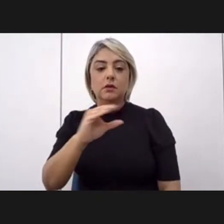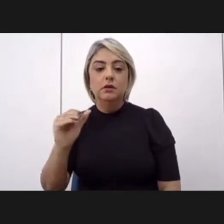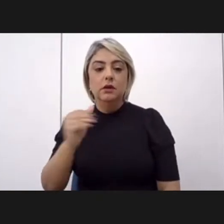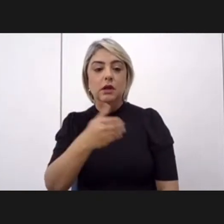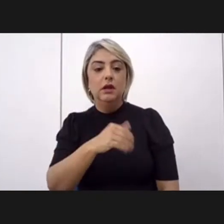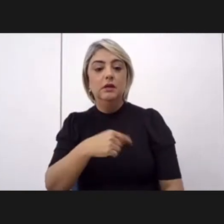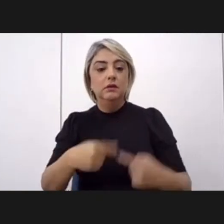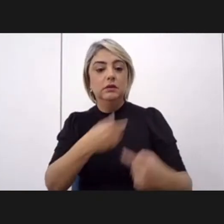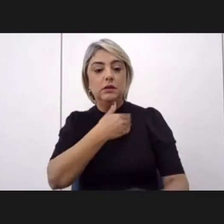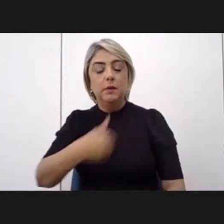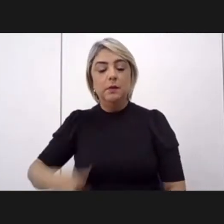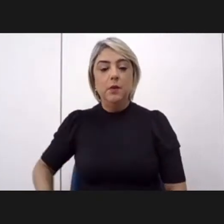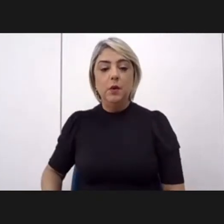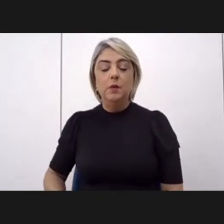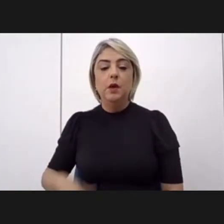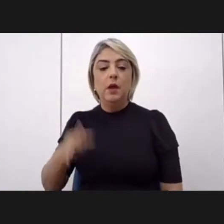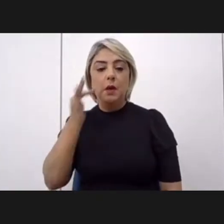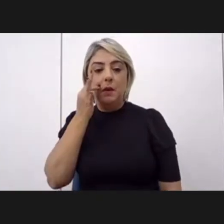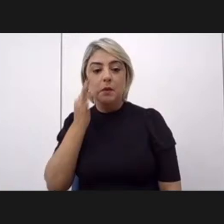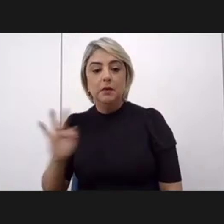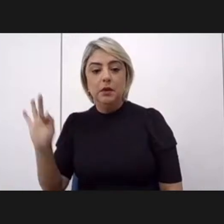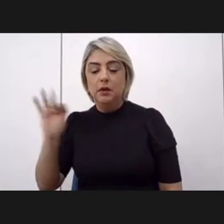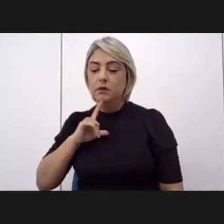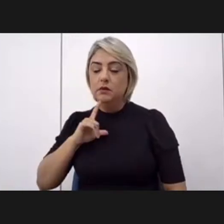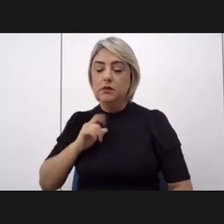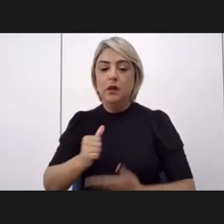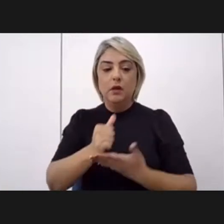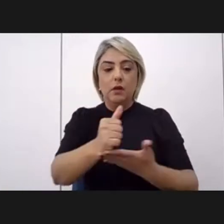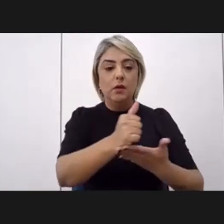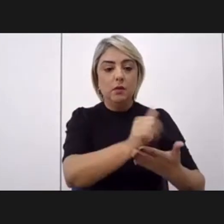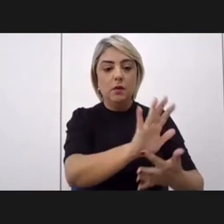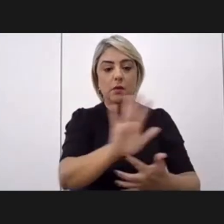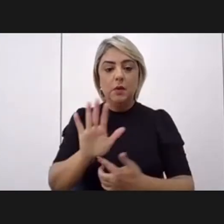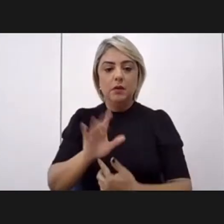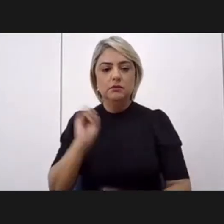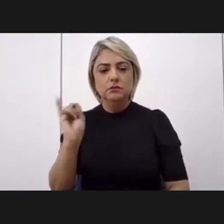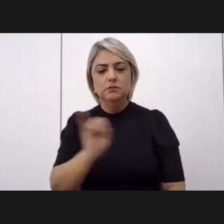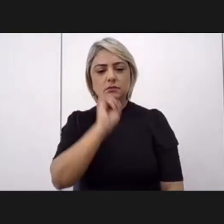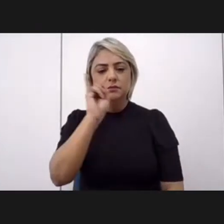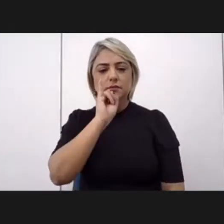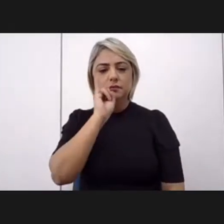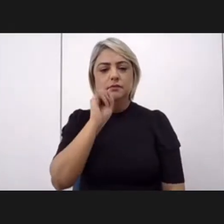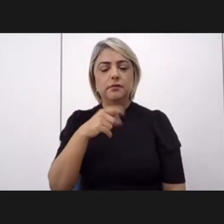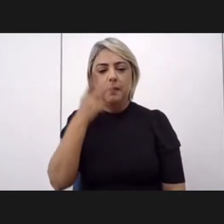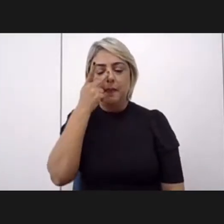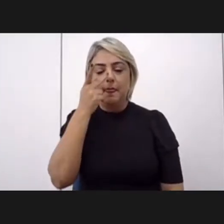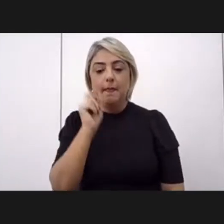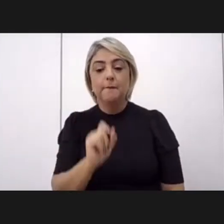collaboration was very important for this